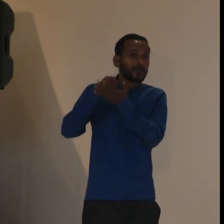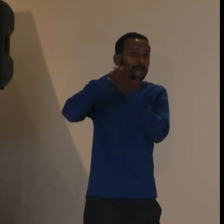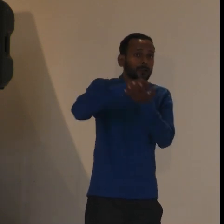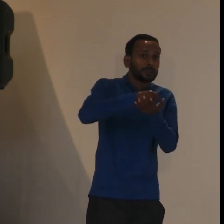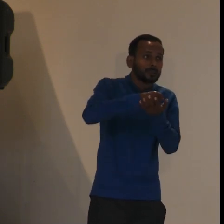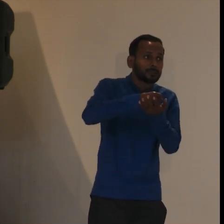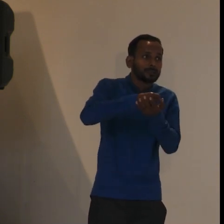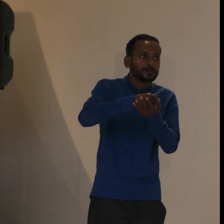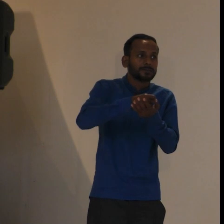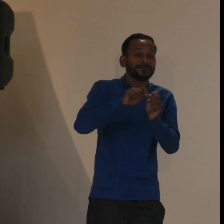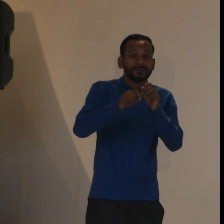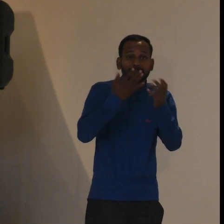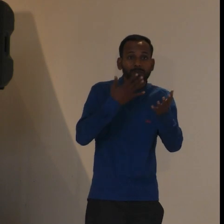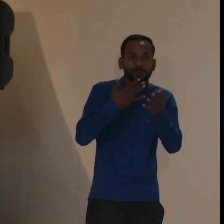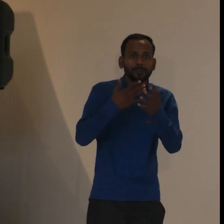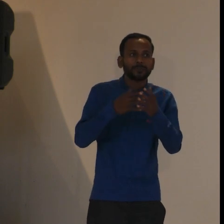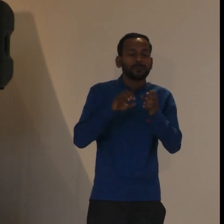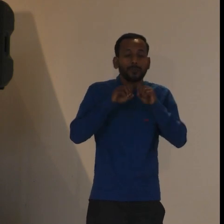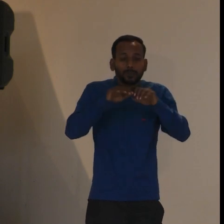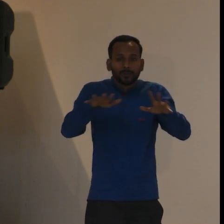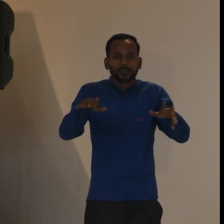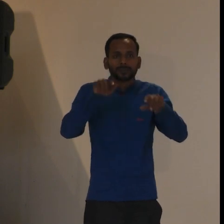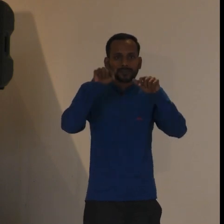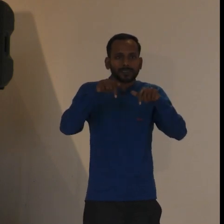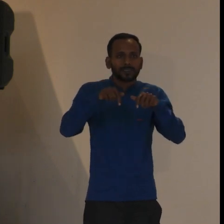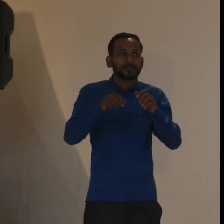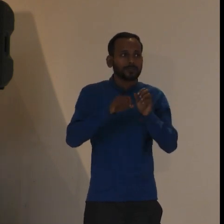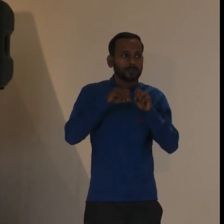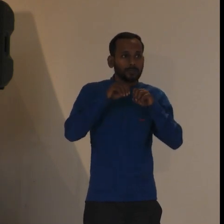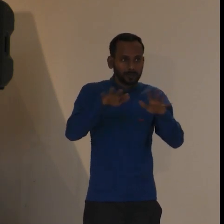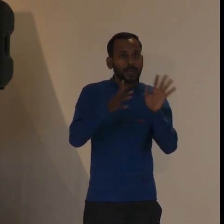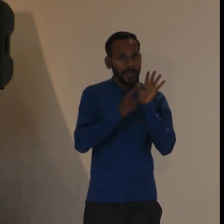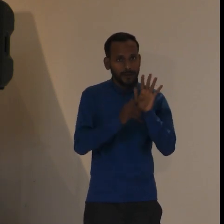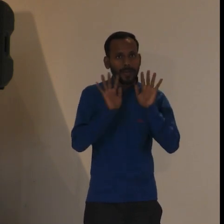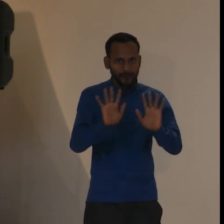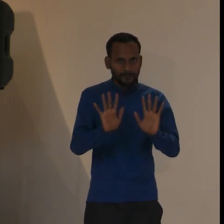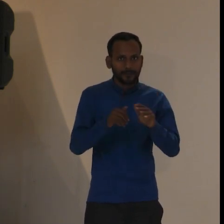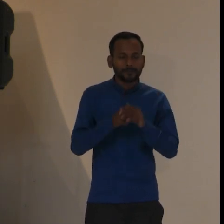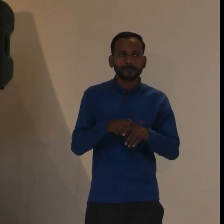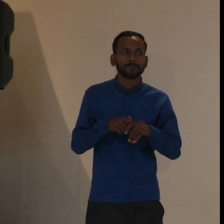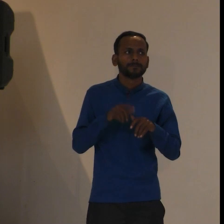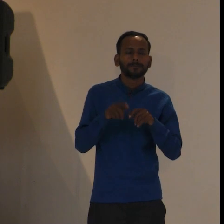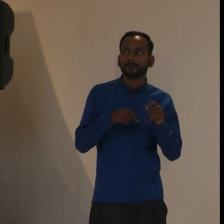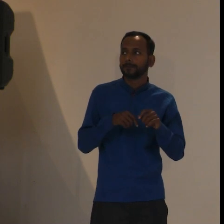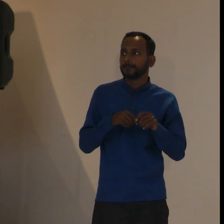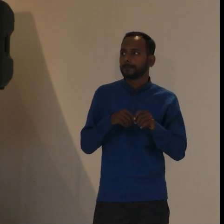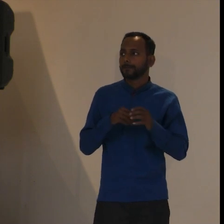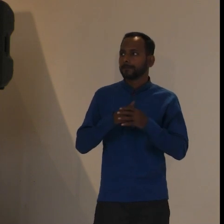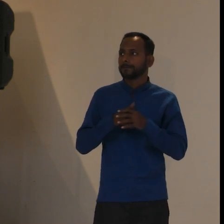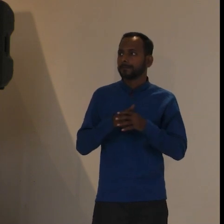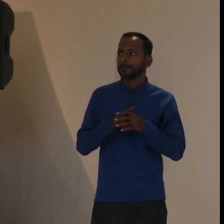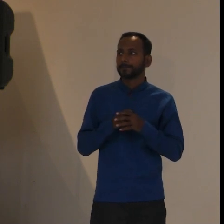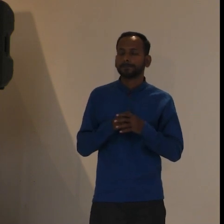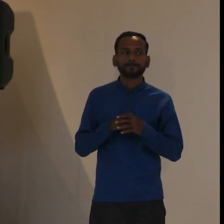make history of medicine accessible to people? One of the things that we usually do,